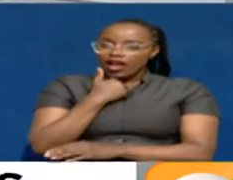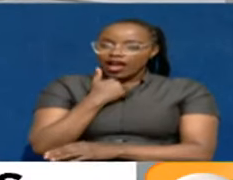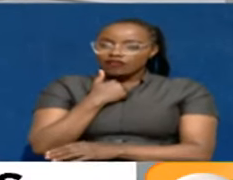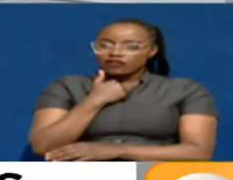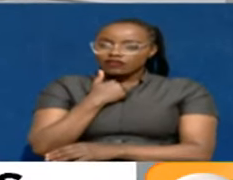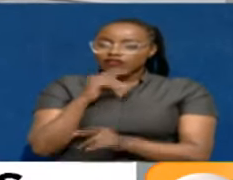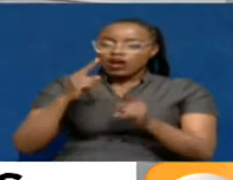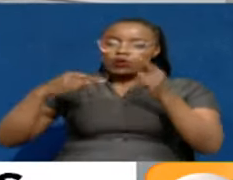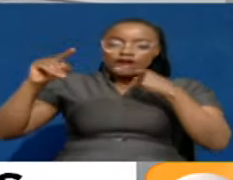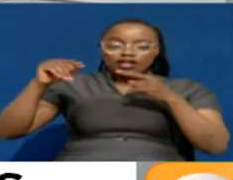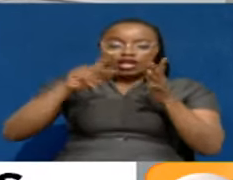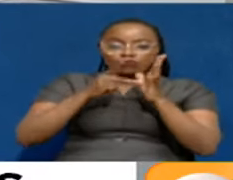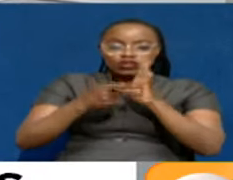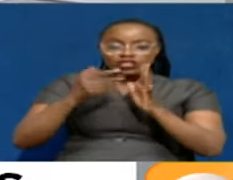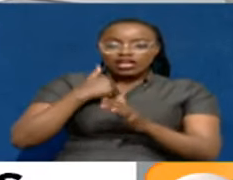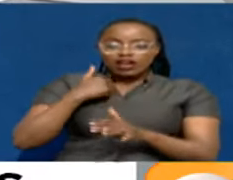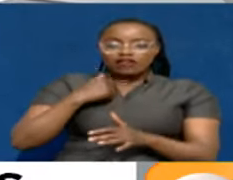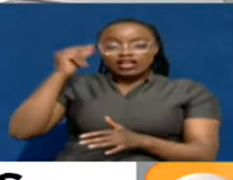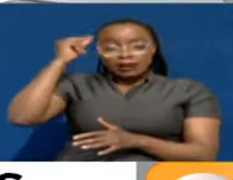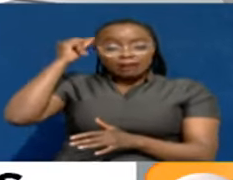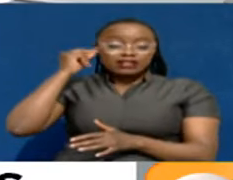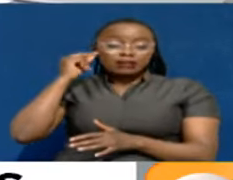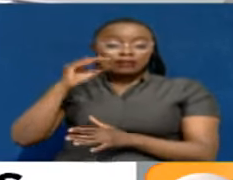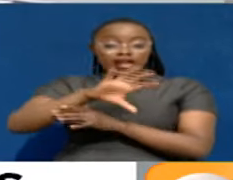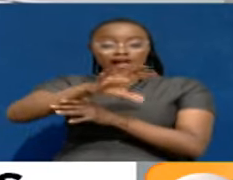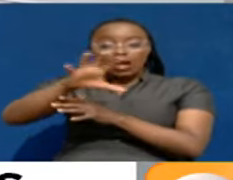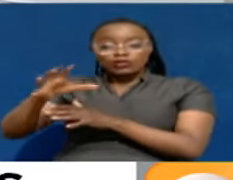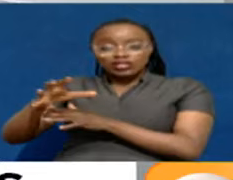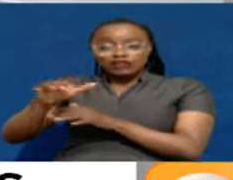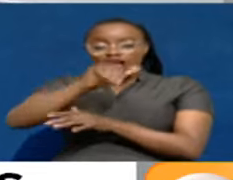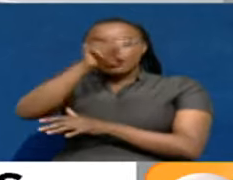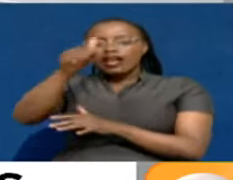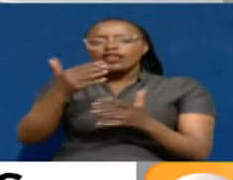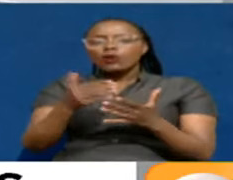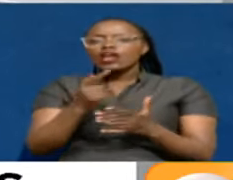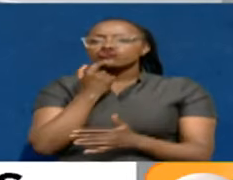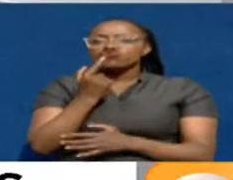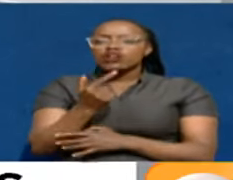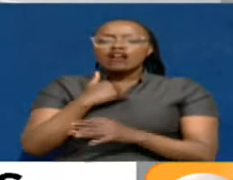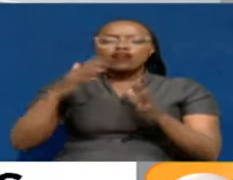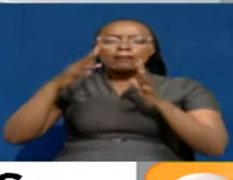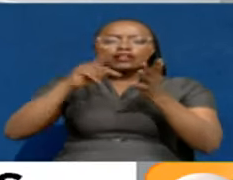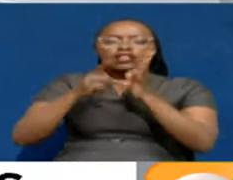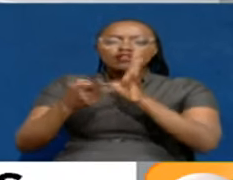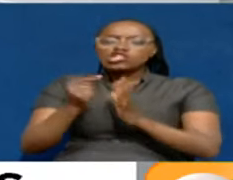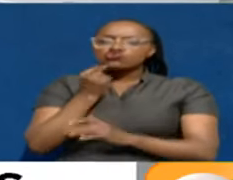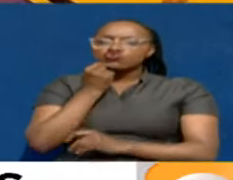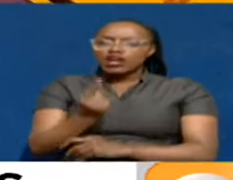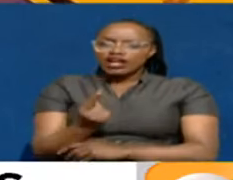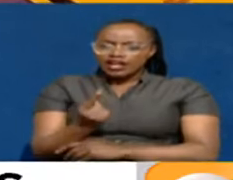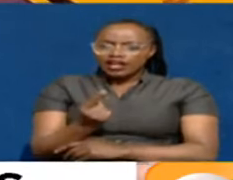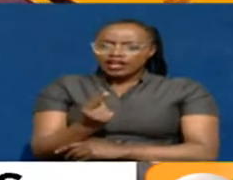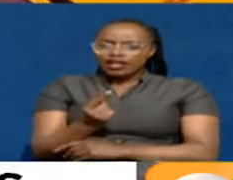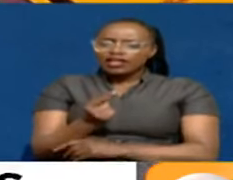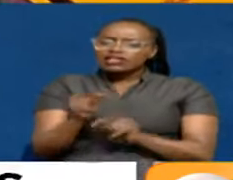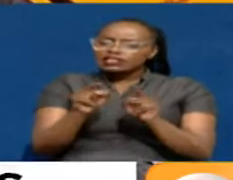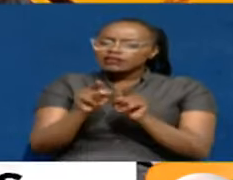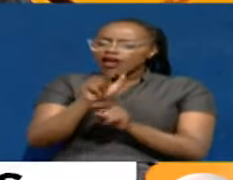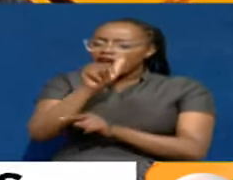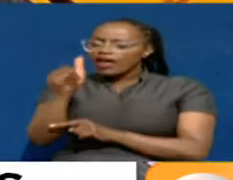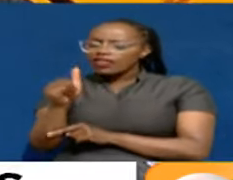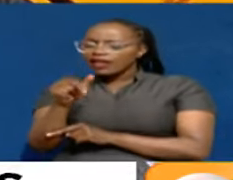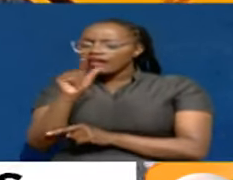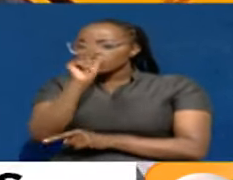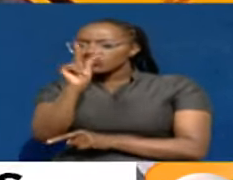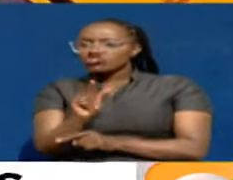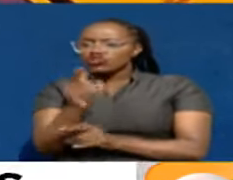these are wind projects in Marsabit County, for example. Another one in Turkana. There are major projects in Turkana. Yet some of those